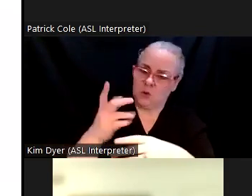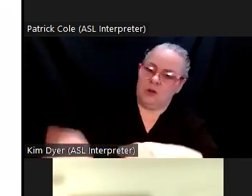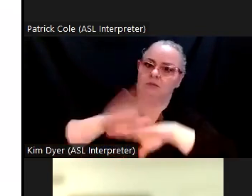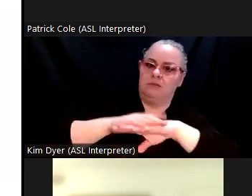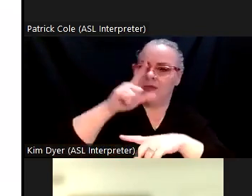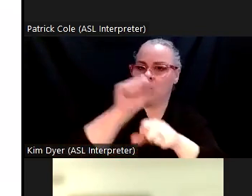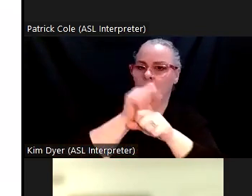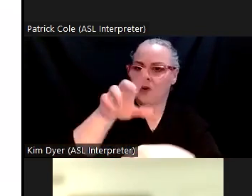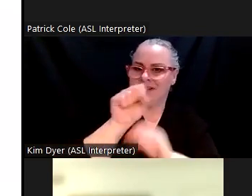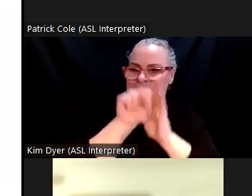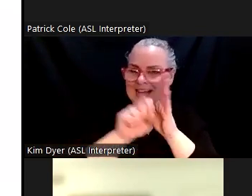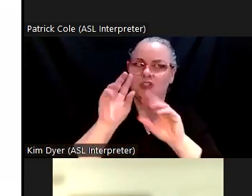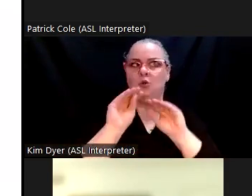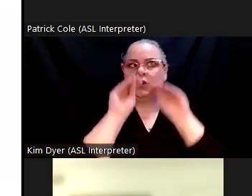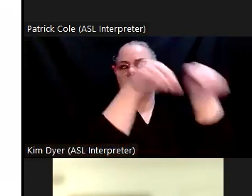installation.